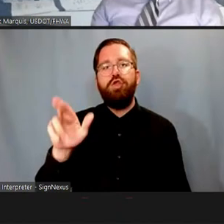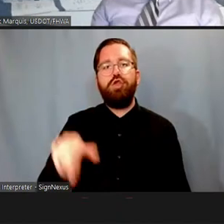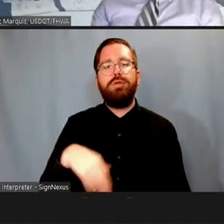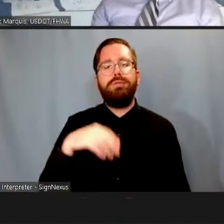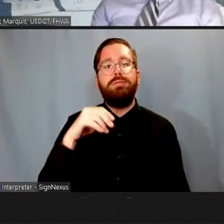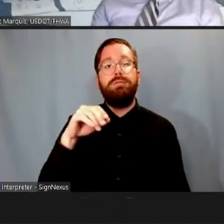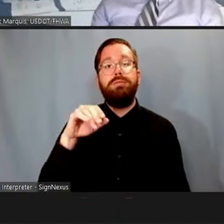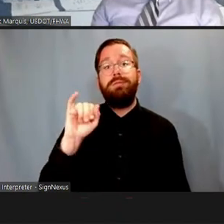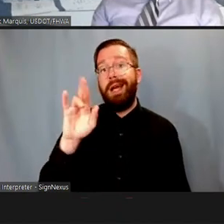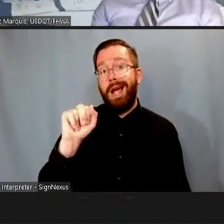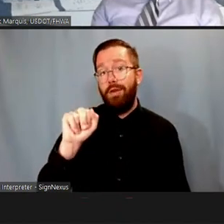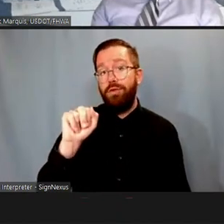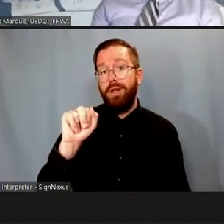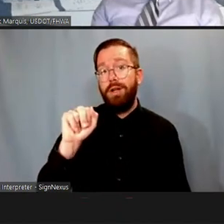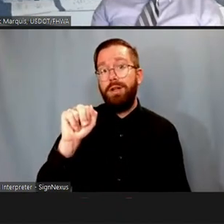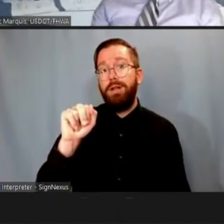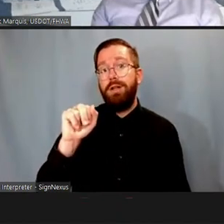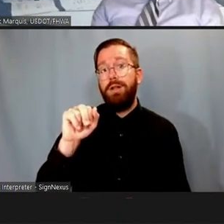ira